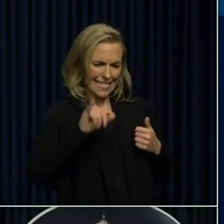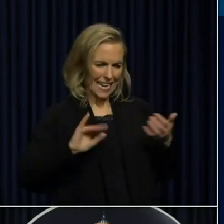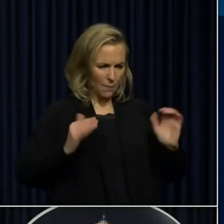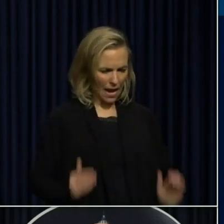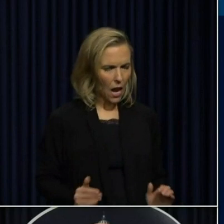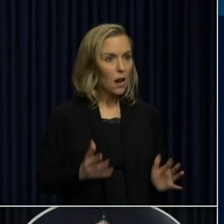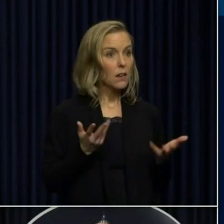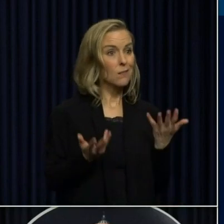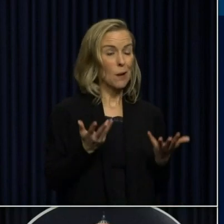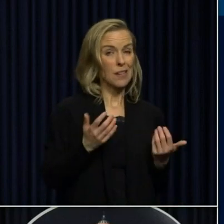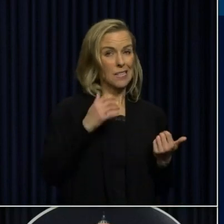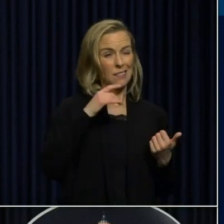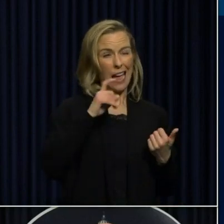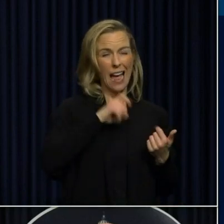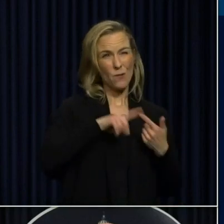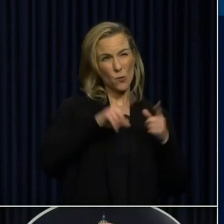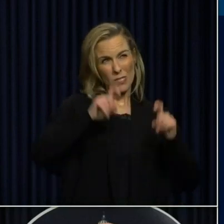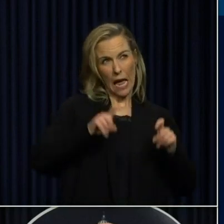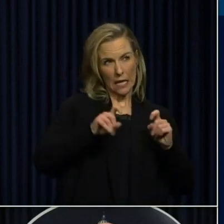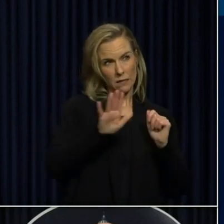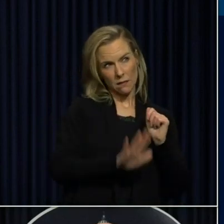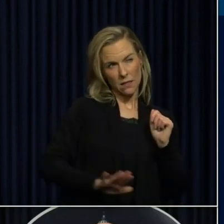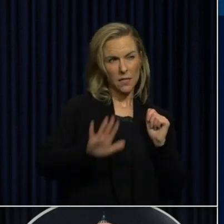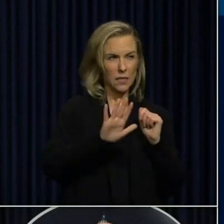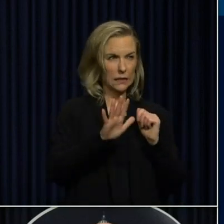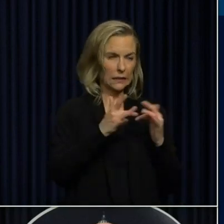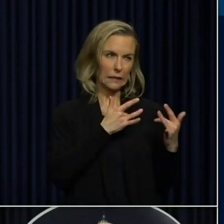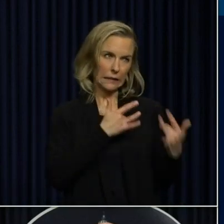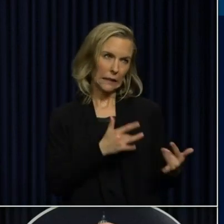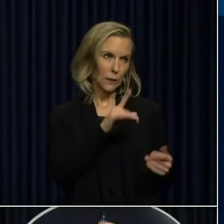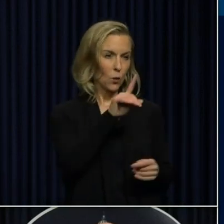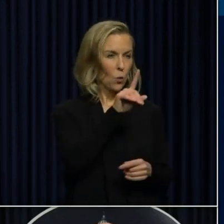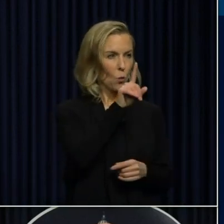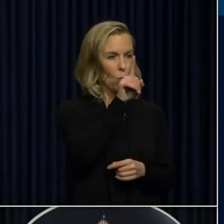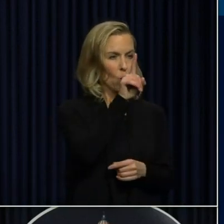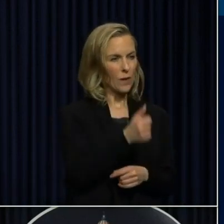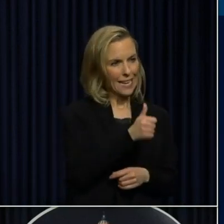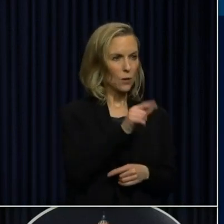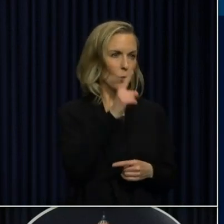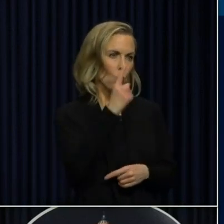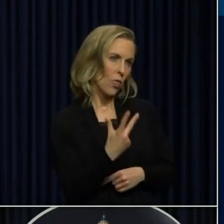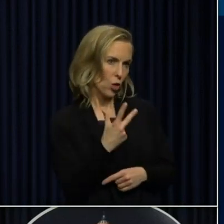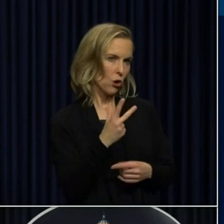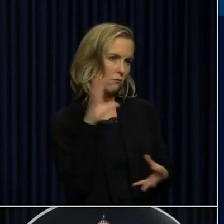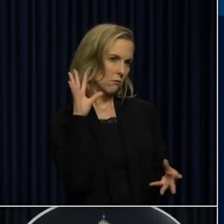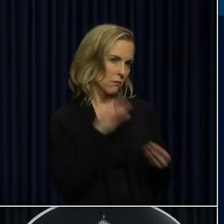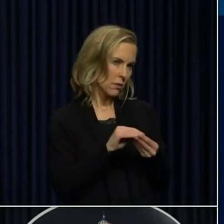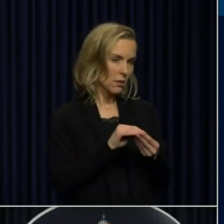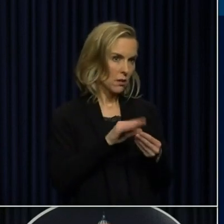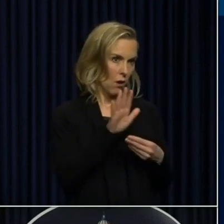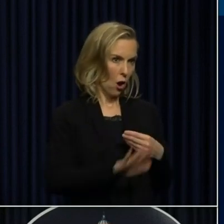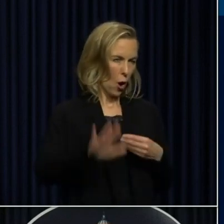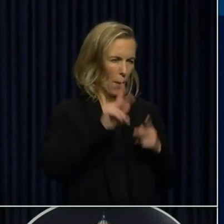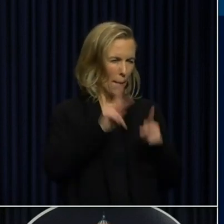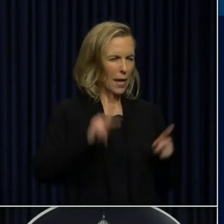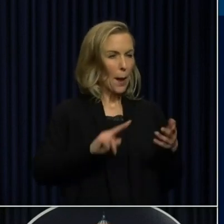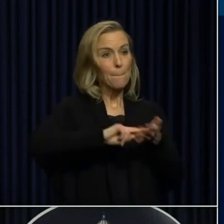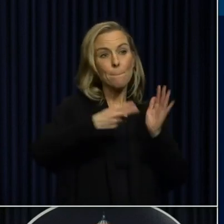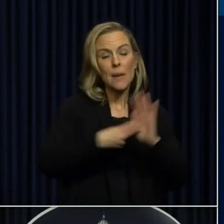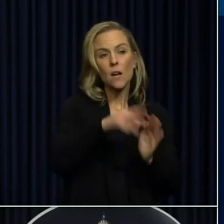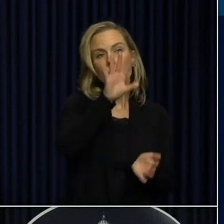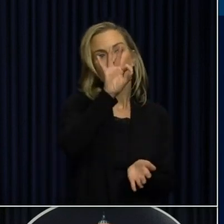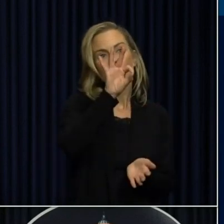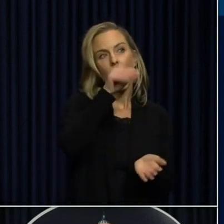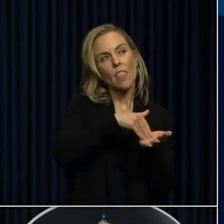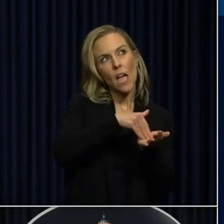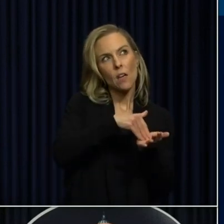have to, on a typical day, test 1/10 to 1/3 of 1% of the total population. So that would be about